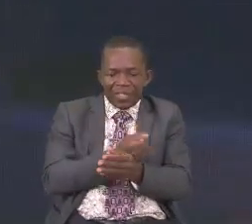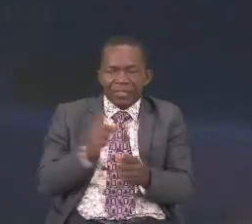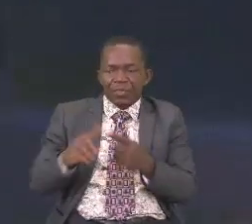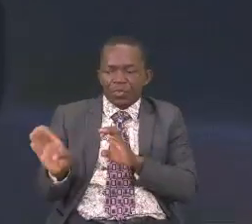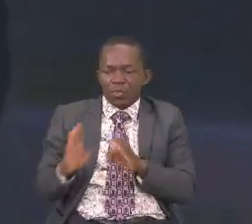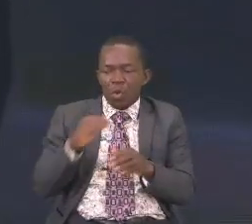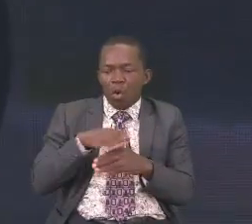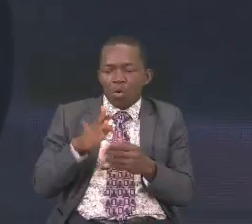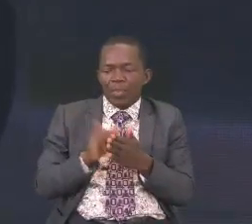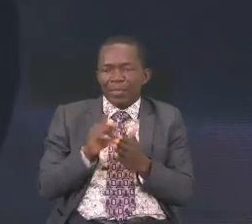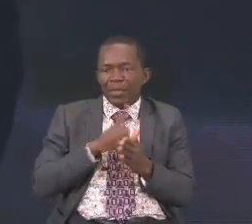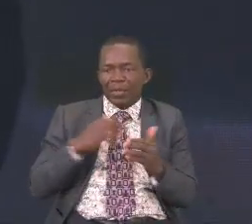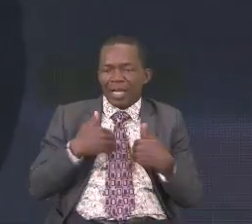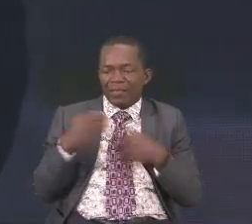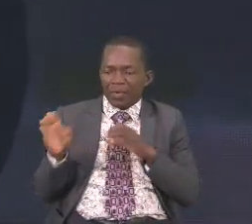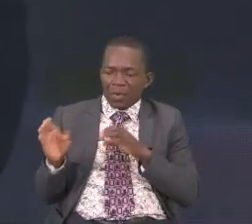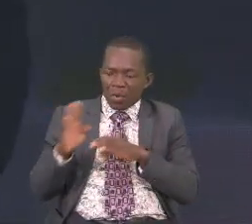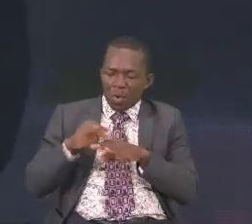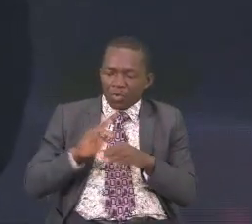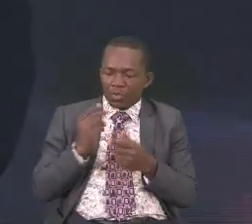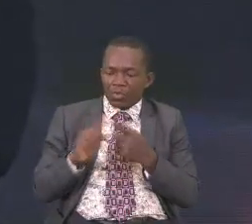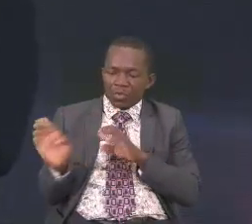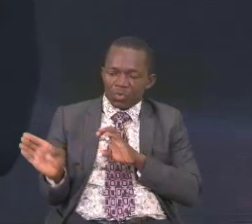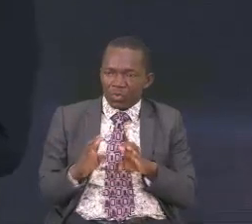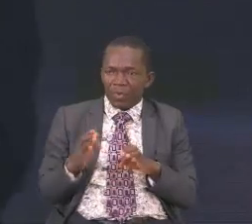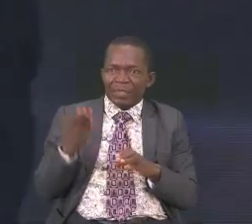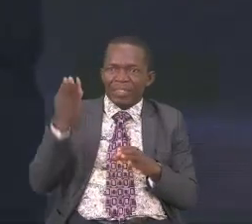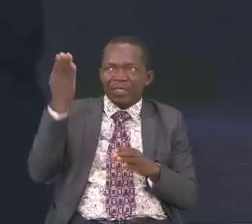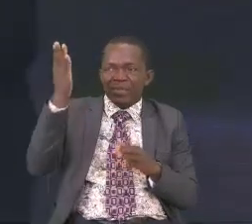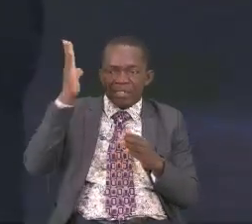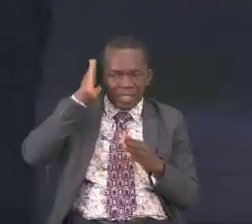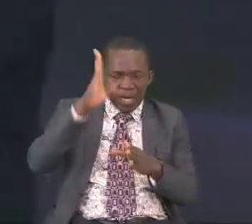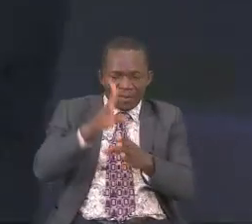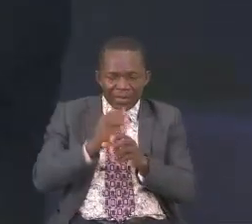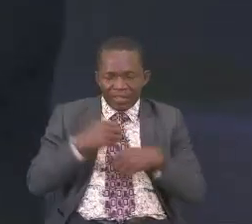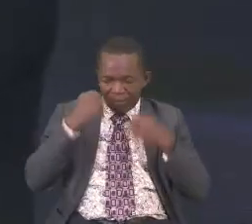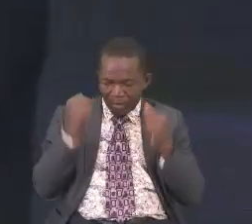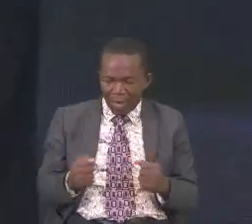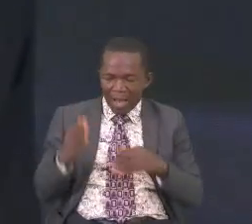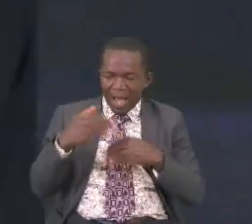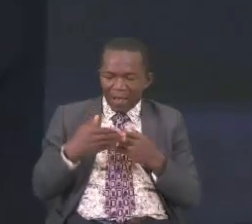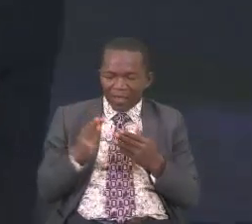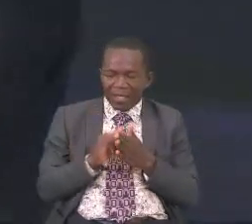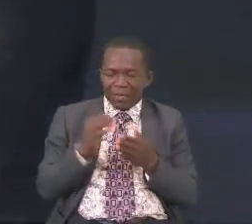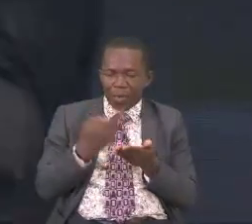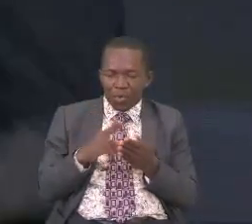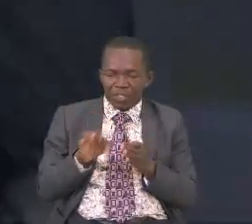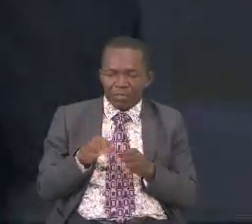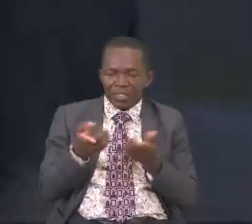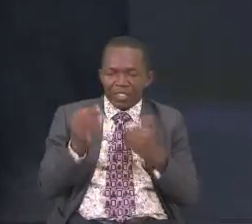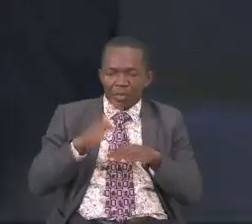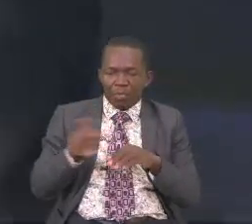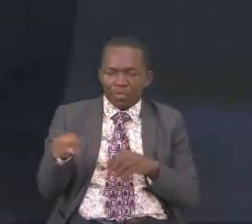for he shall receive power after that the holy egos has come upon you and you shall be my Witnesses in Jerusalem